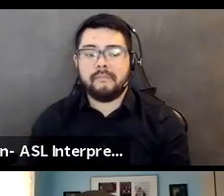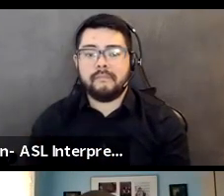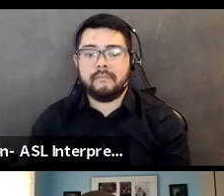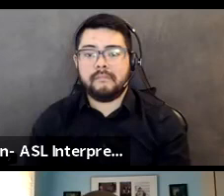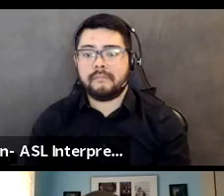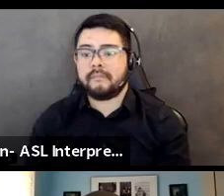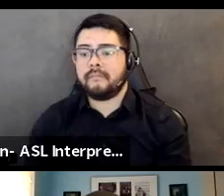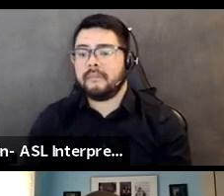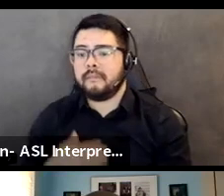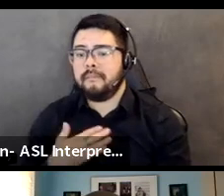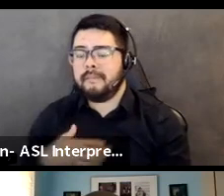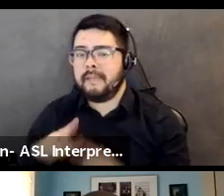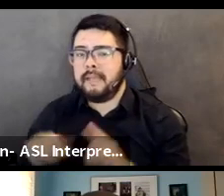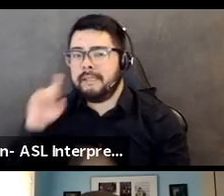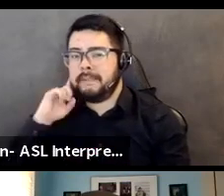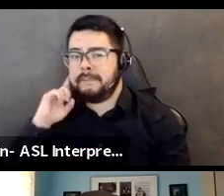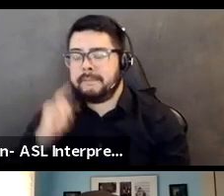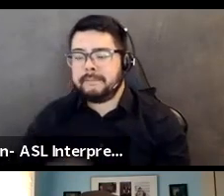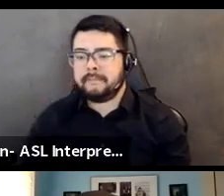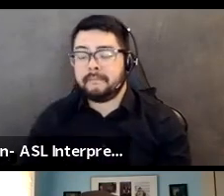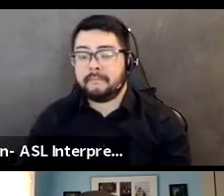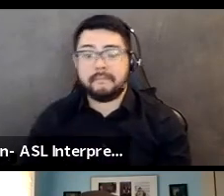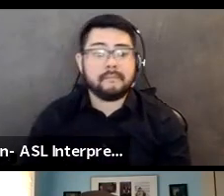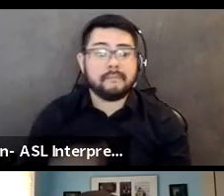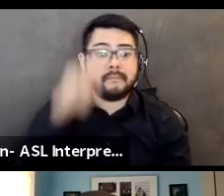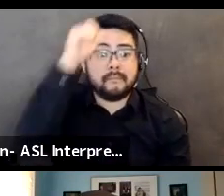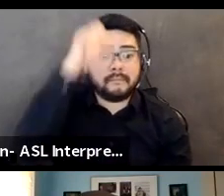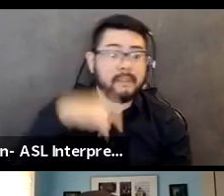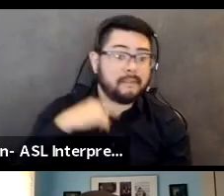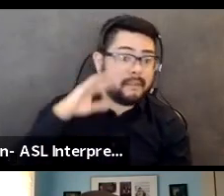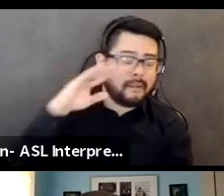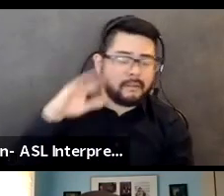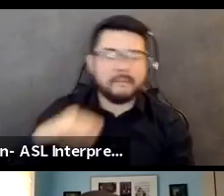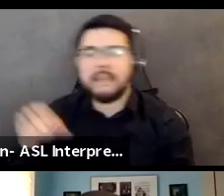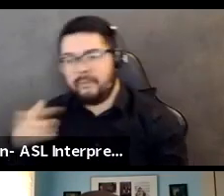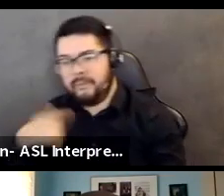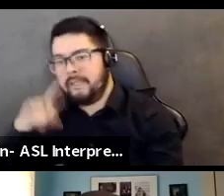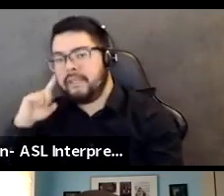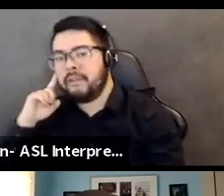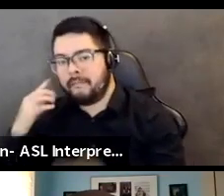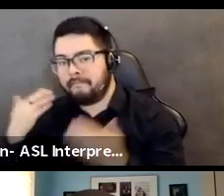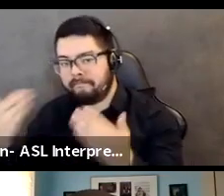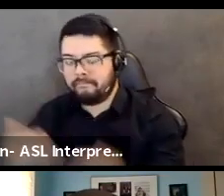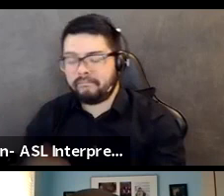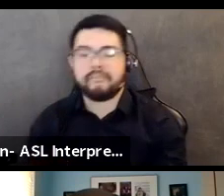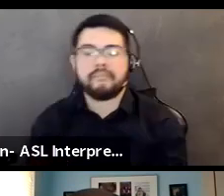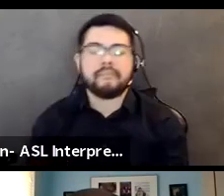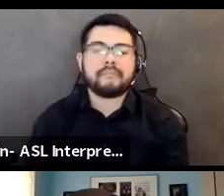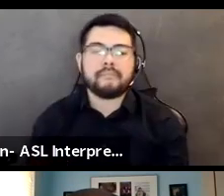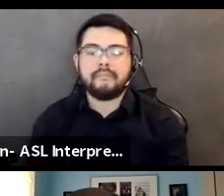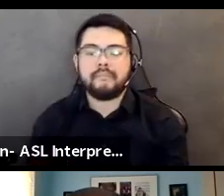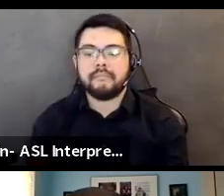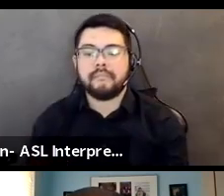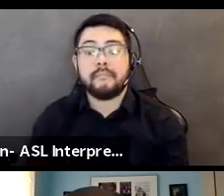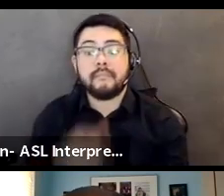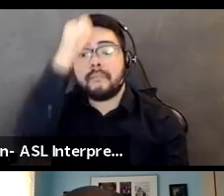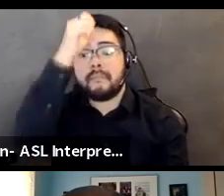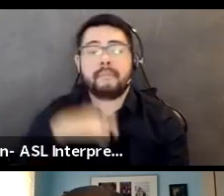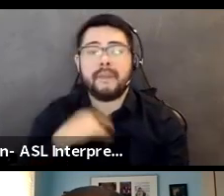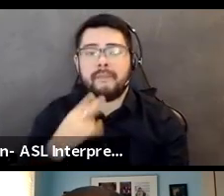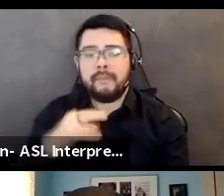please unmute hello yes mr lopez we can hear you please proceed thank